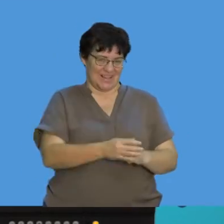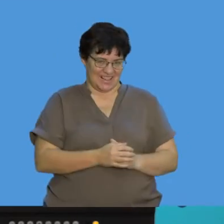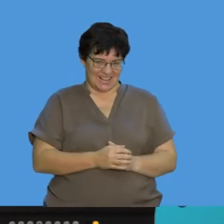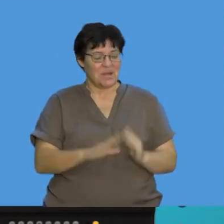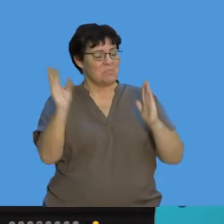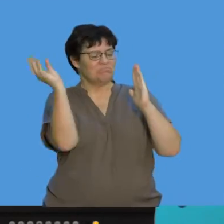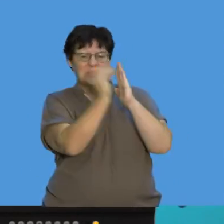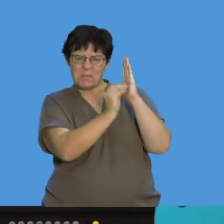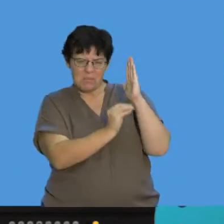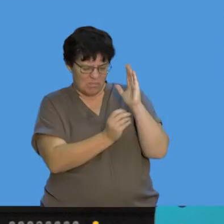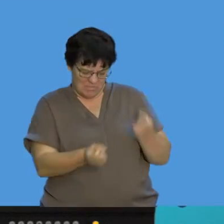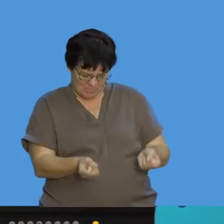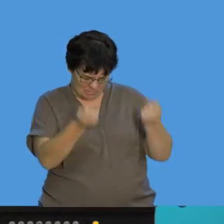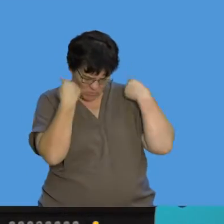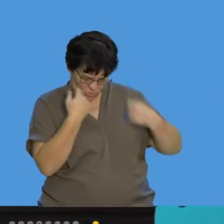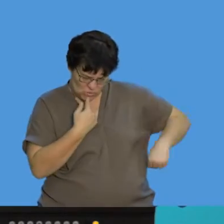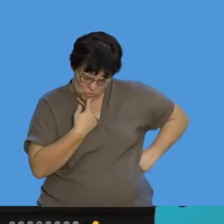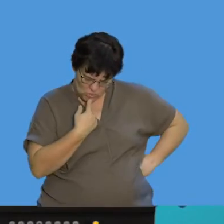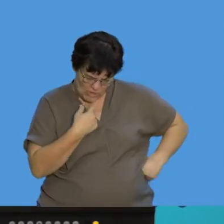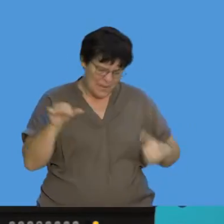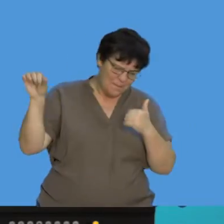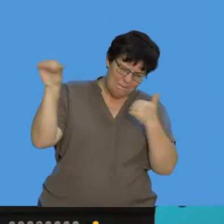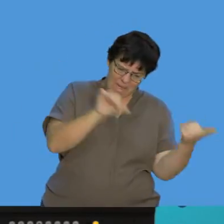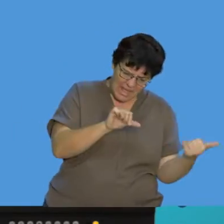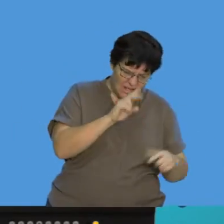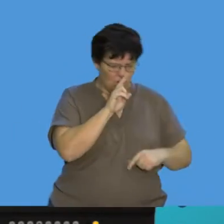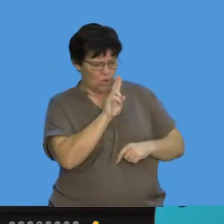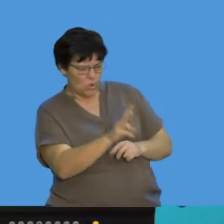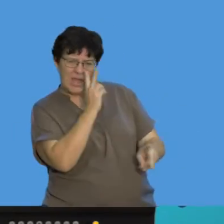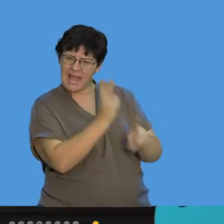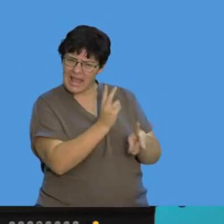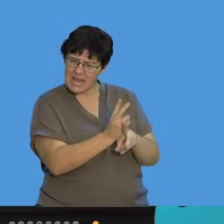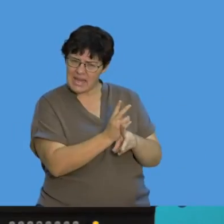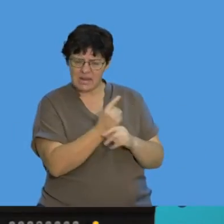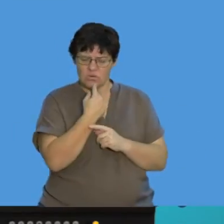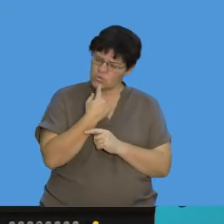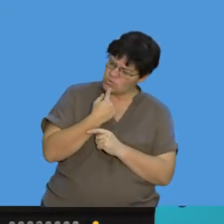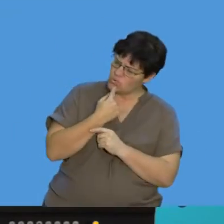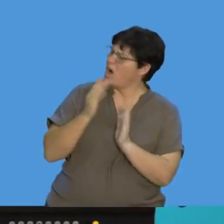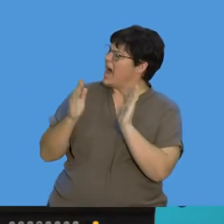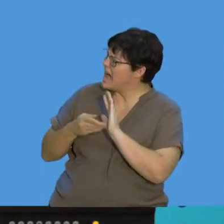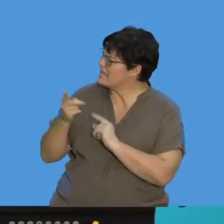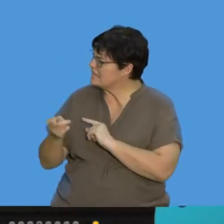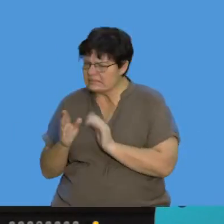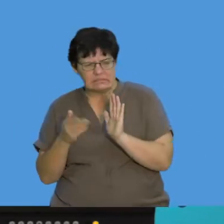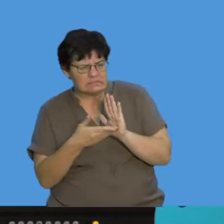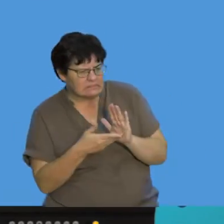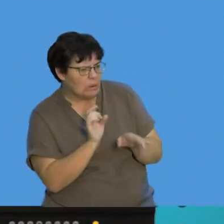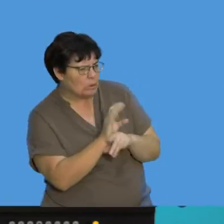Write down some things. If you don't understand, go back to them, relook at them, consult